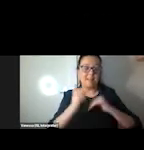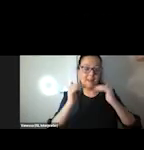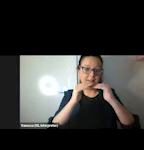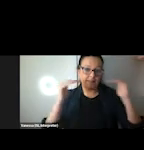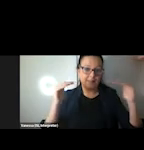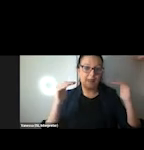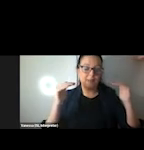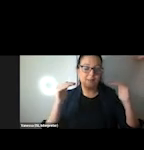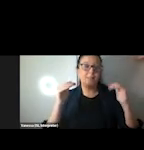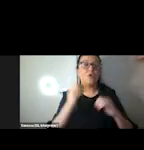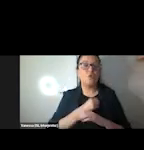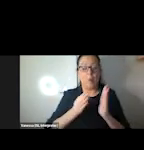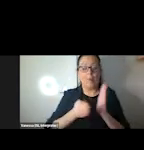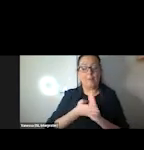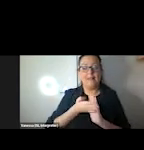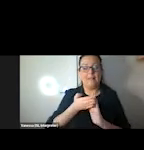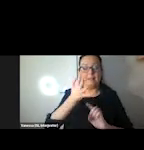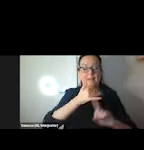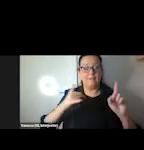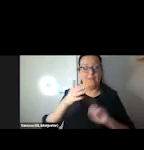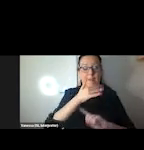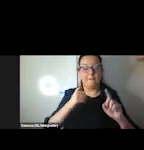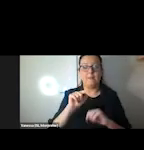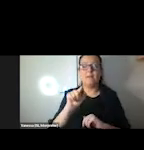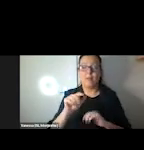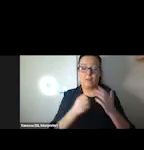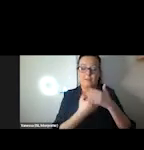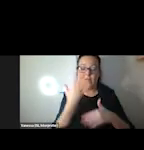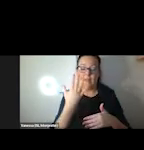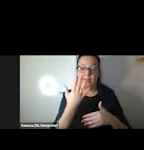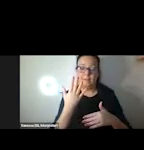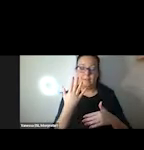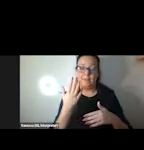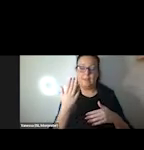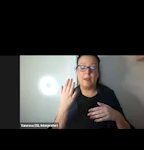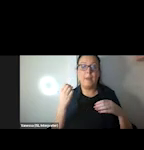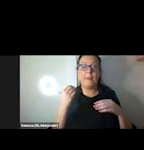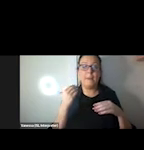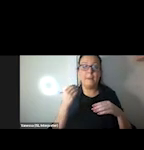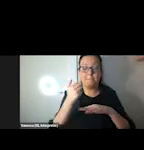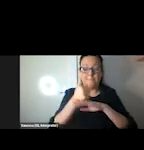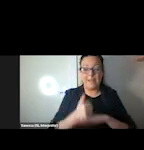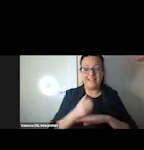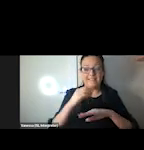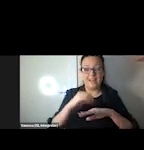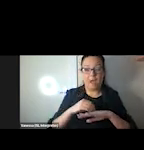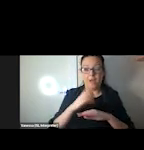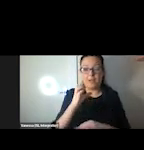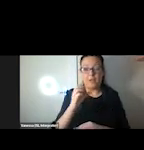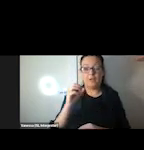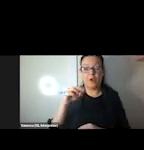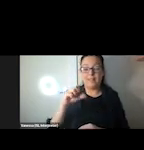built environment. And they have been developed based on consensus, not only of all the 15